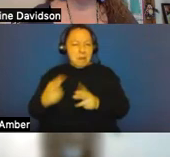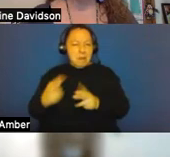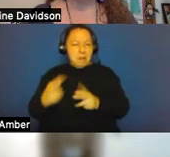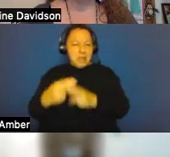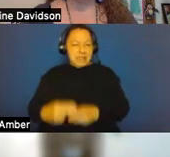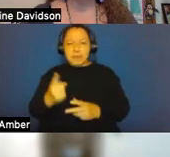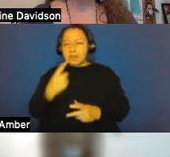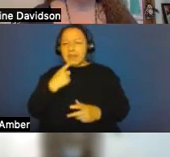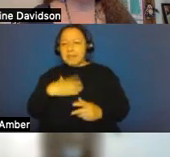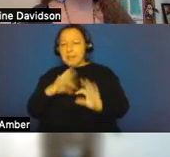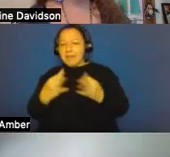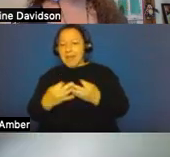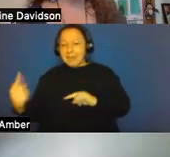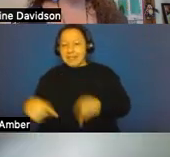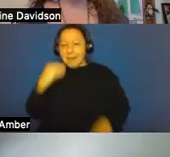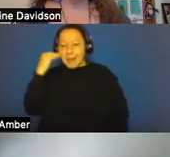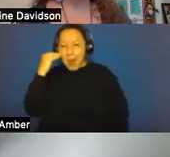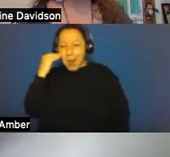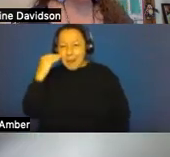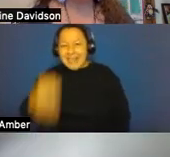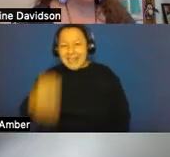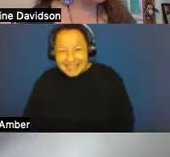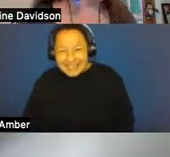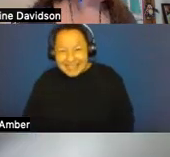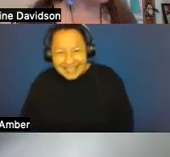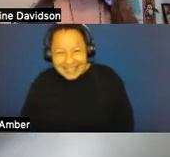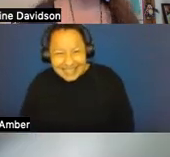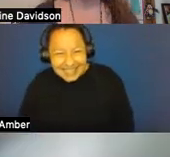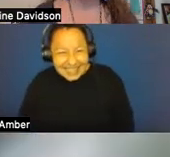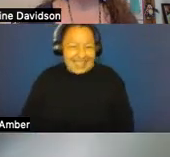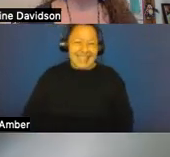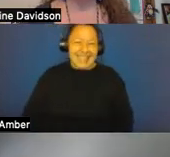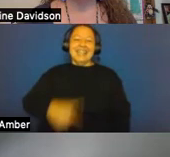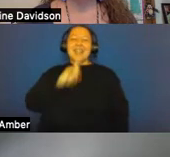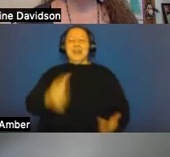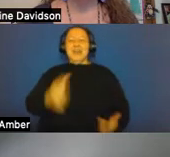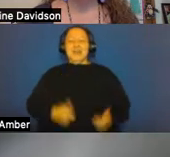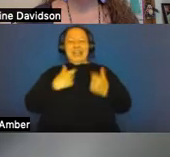It's all good. This is real life happening in real time, right? Right.